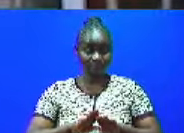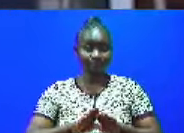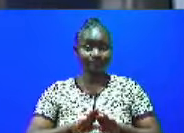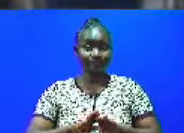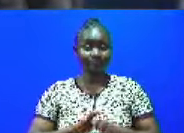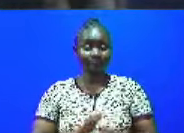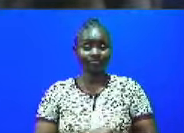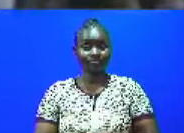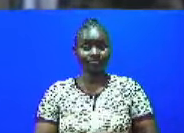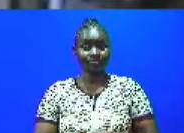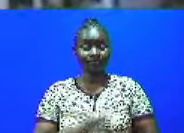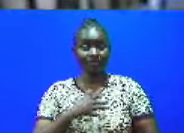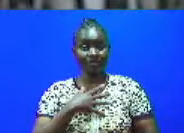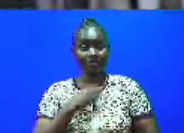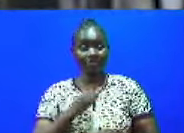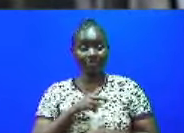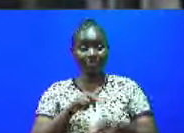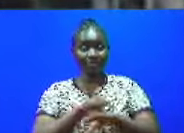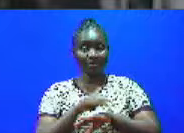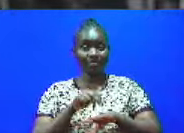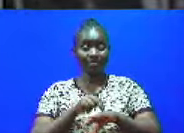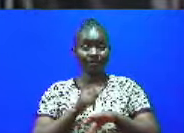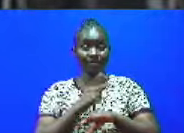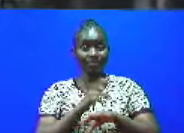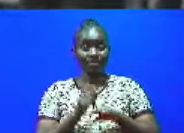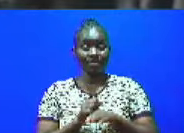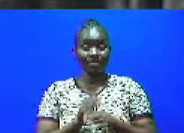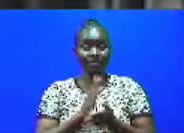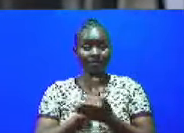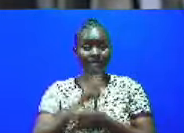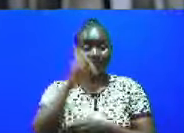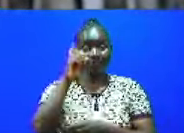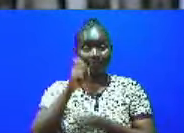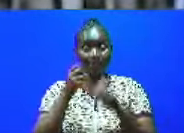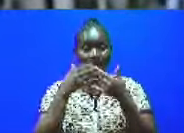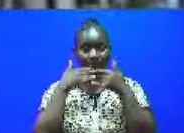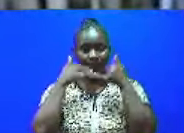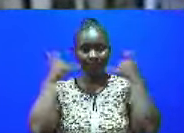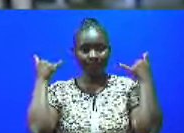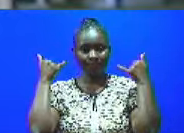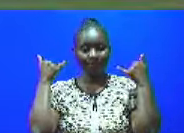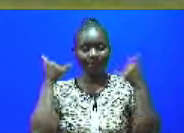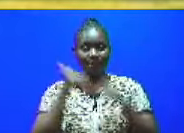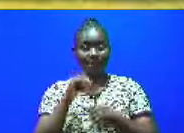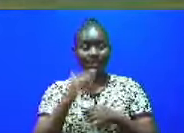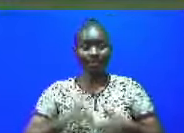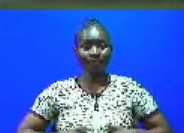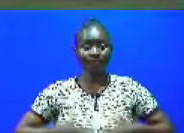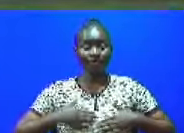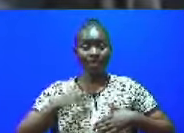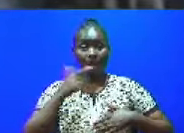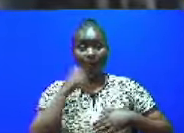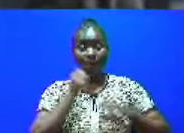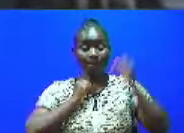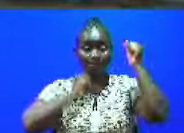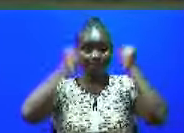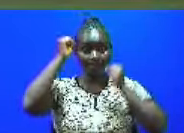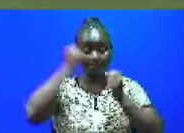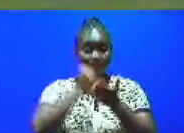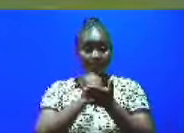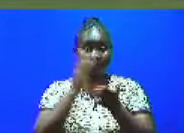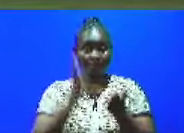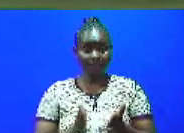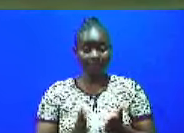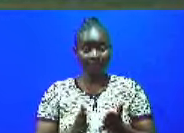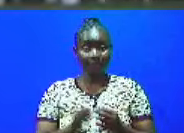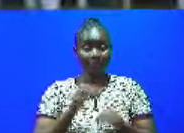And we want the national flag to fly at half mast. And any of your police officers, with this impunity